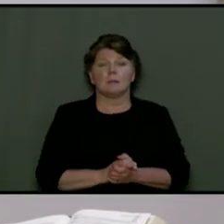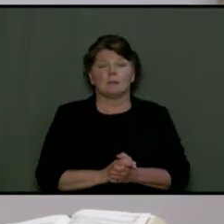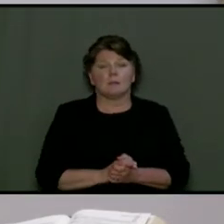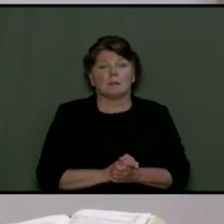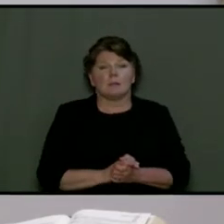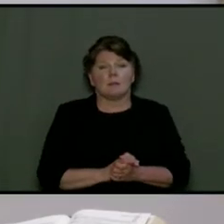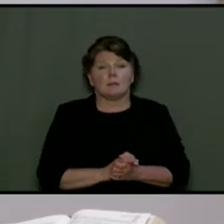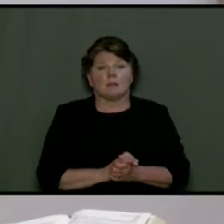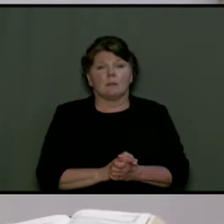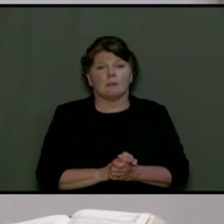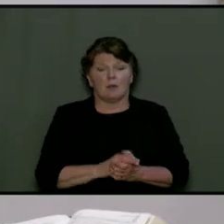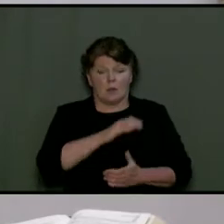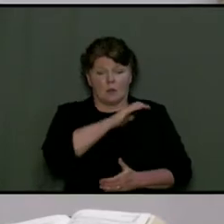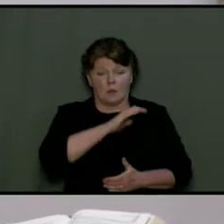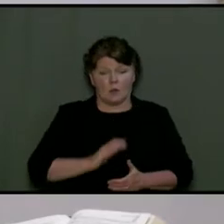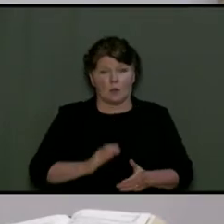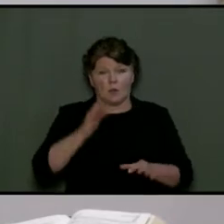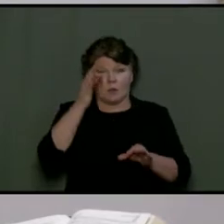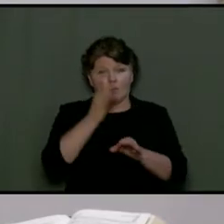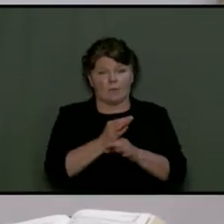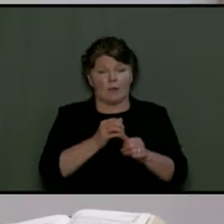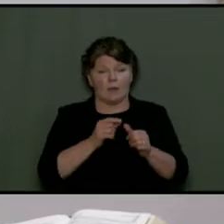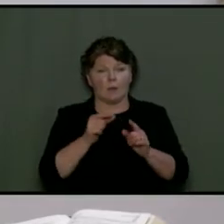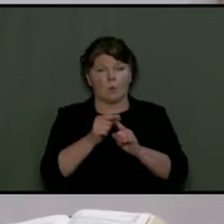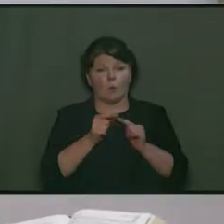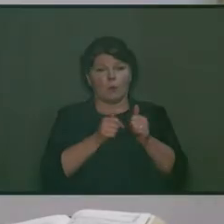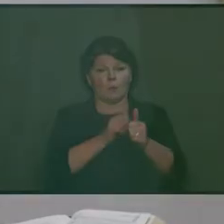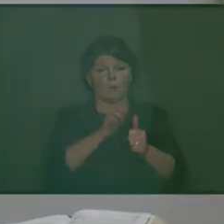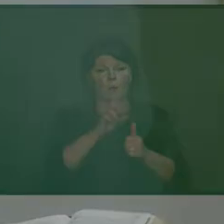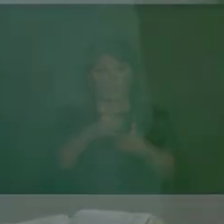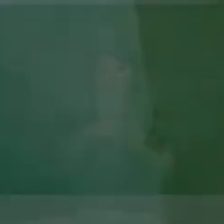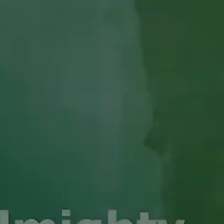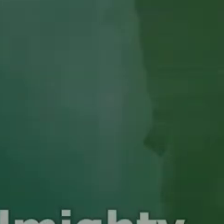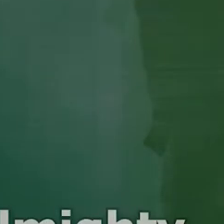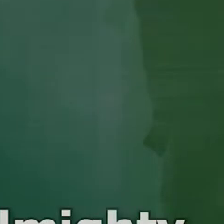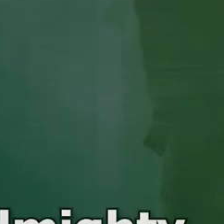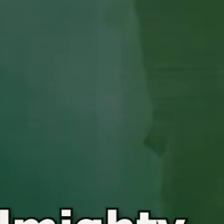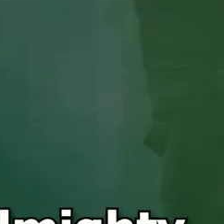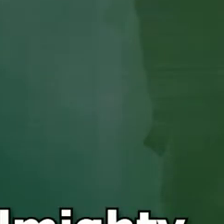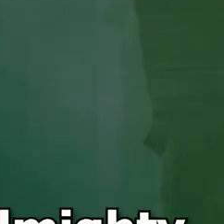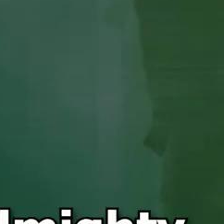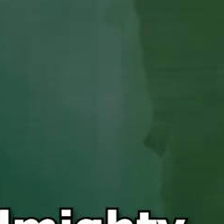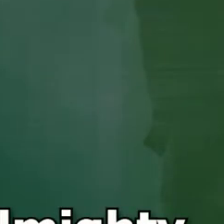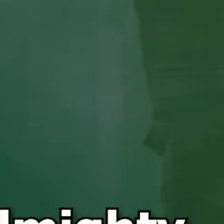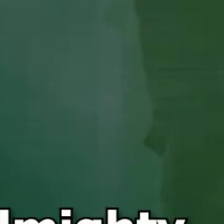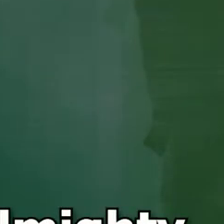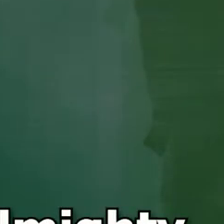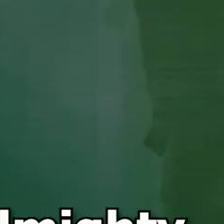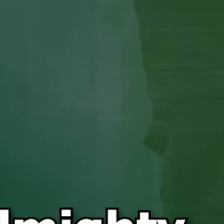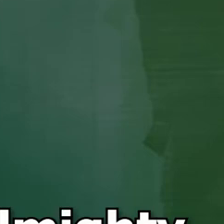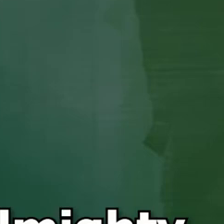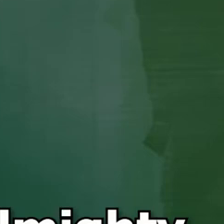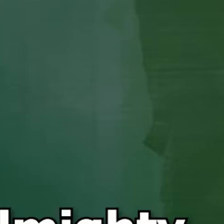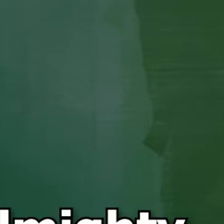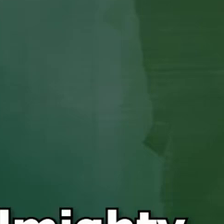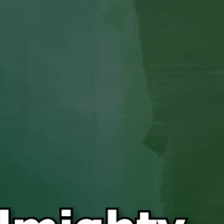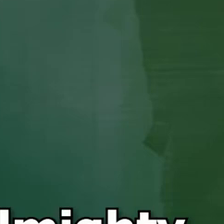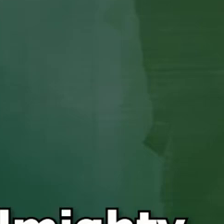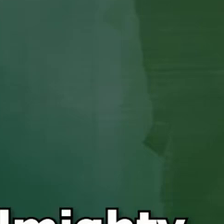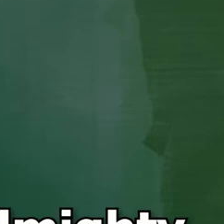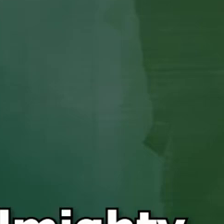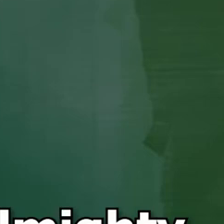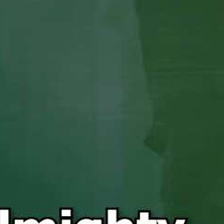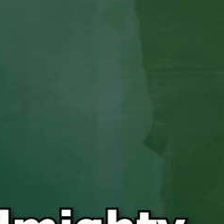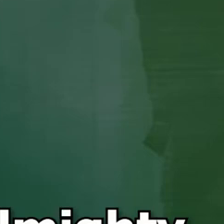And now we confess our Christian faith in the words of the Apostles' Creed. I believe in God the Father